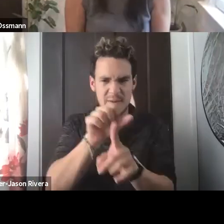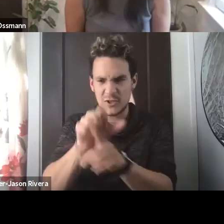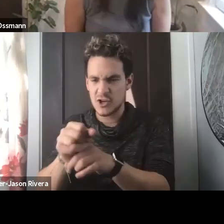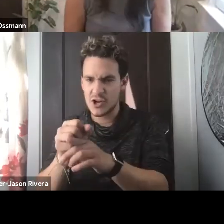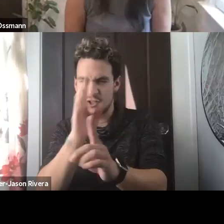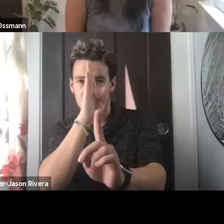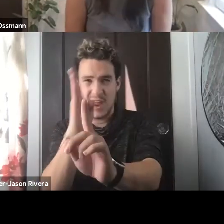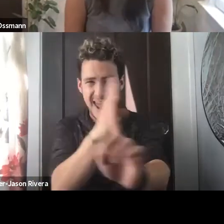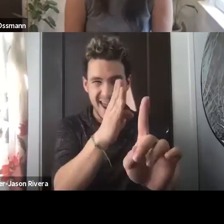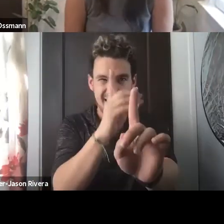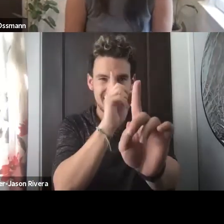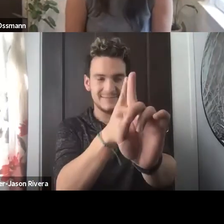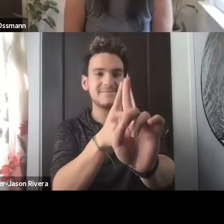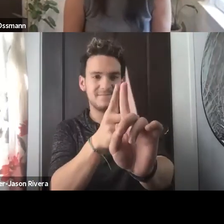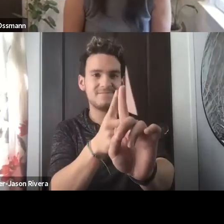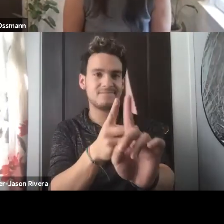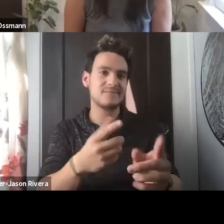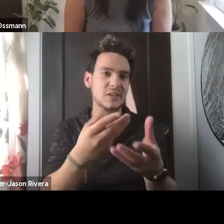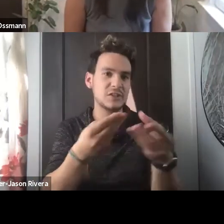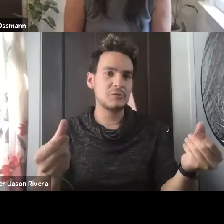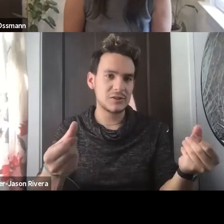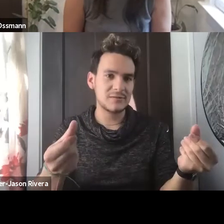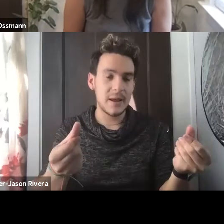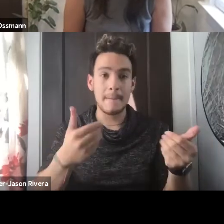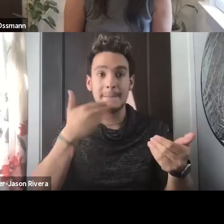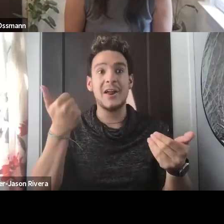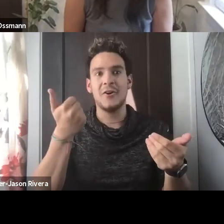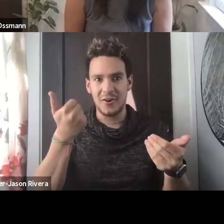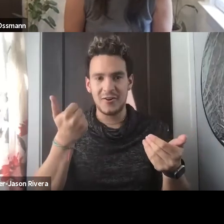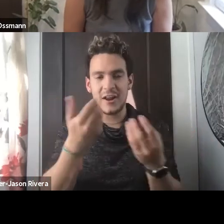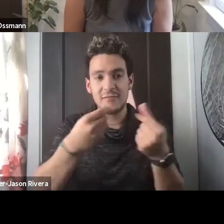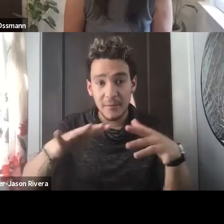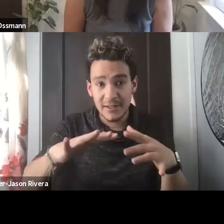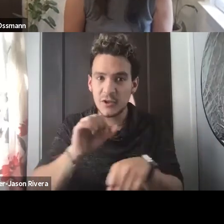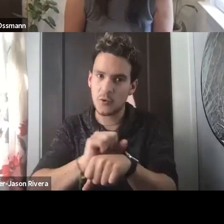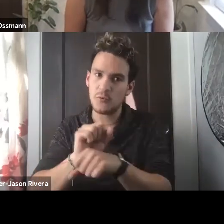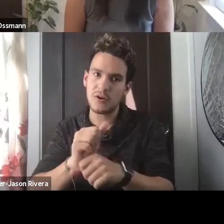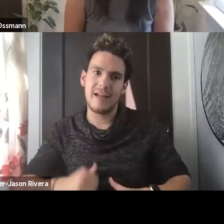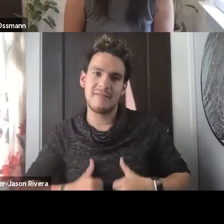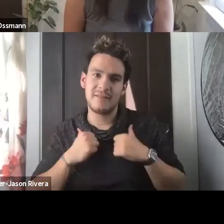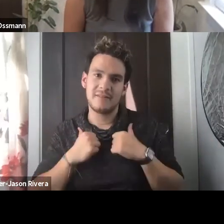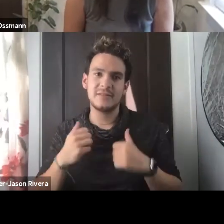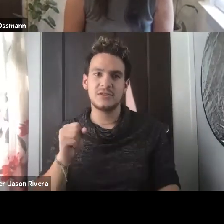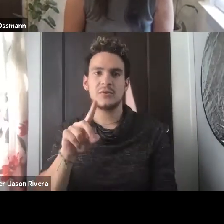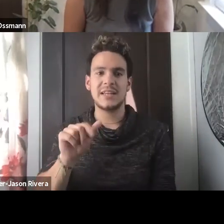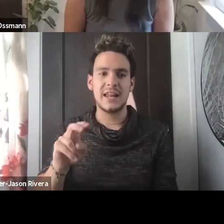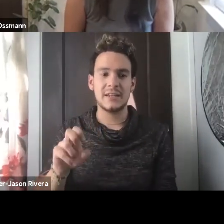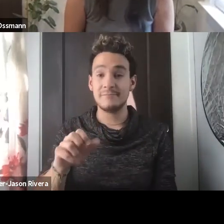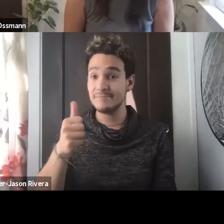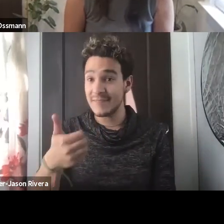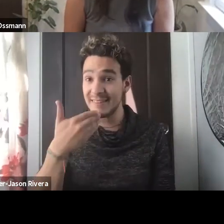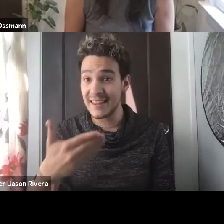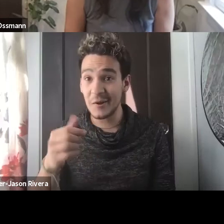us towards a salutary environment and work life. Thank you. Does anyone else have